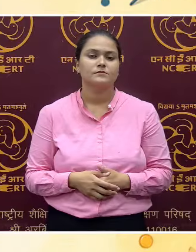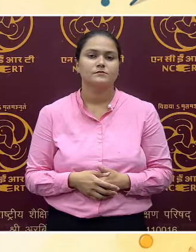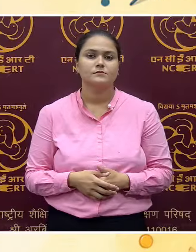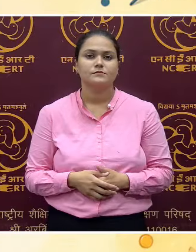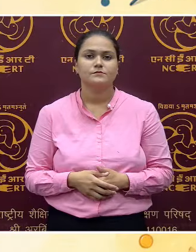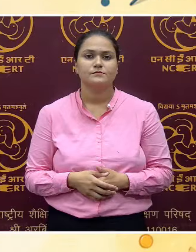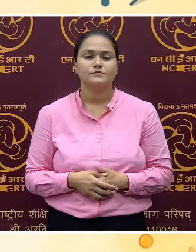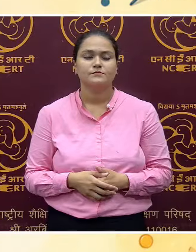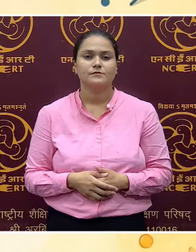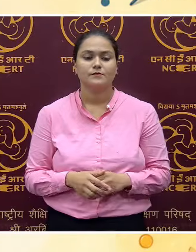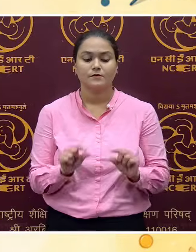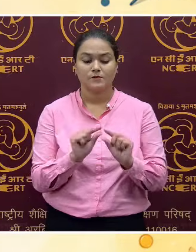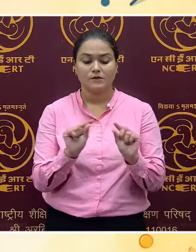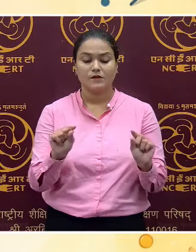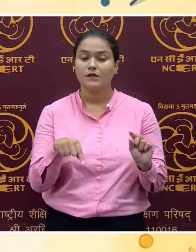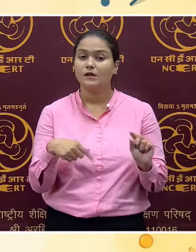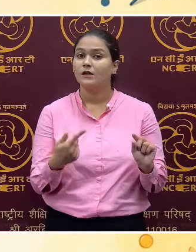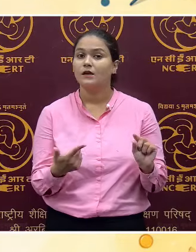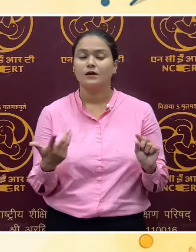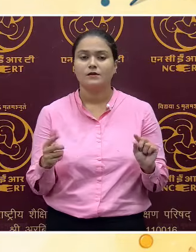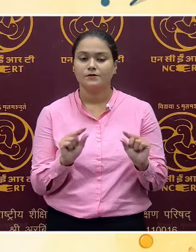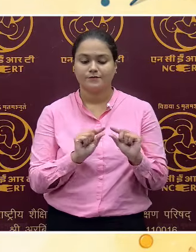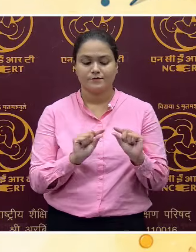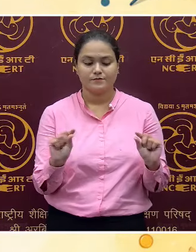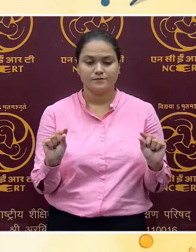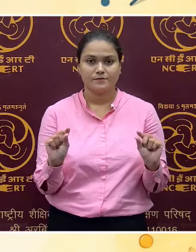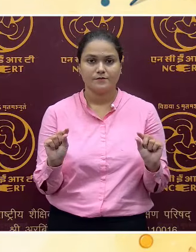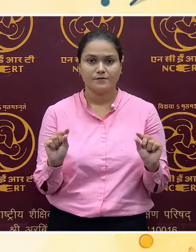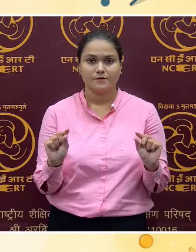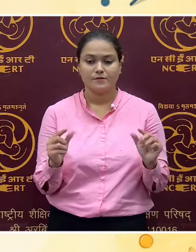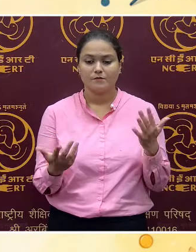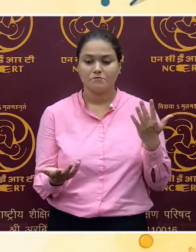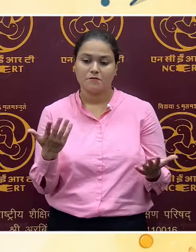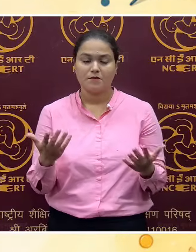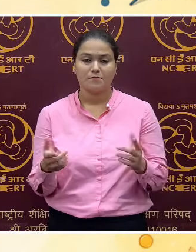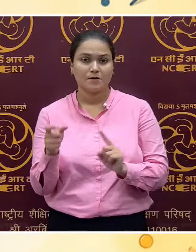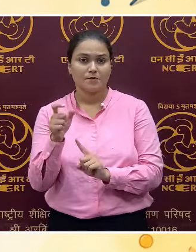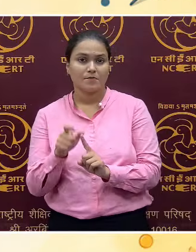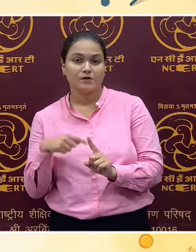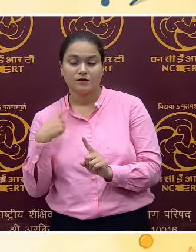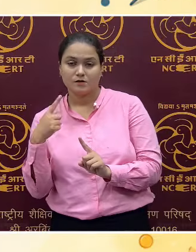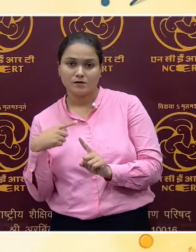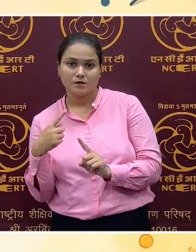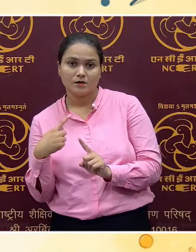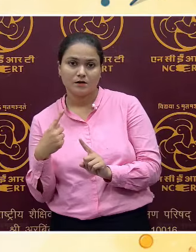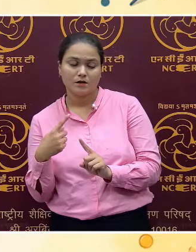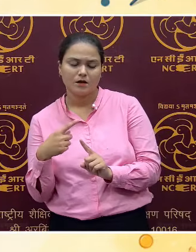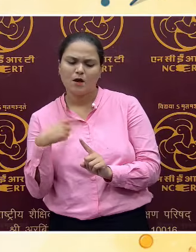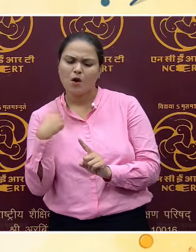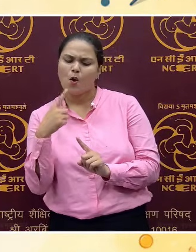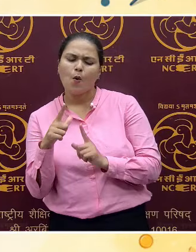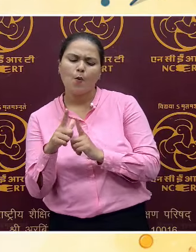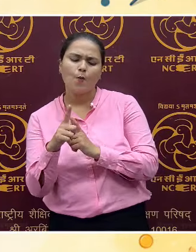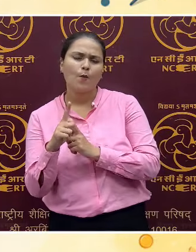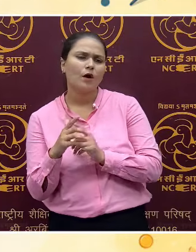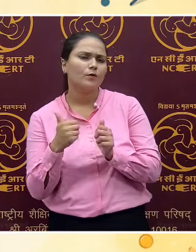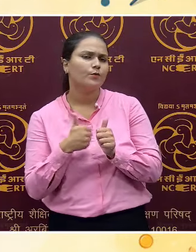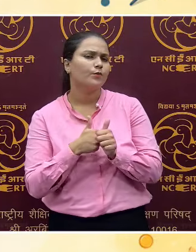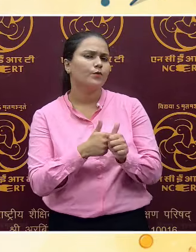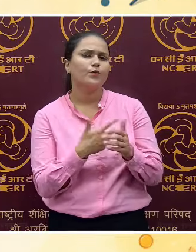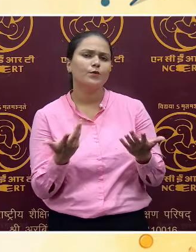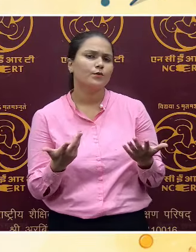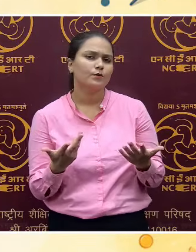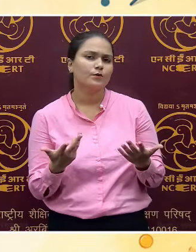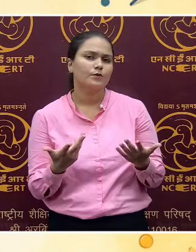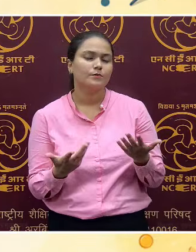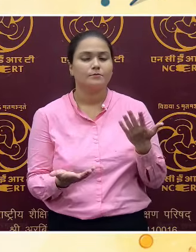So, which shows that somebody has defeated our army. So, who is that somebody?